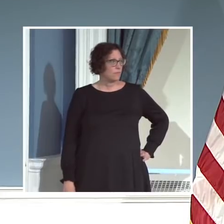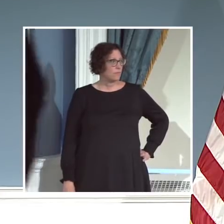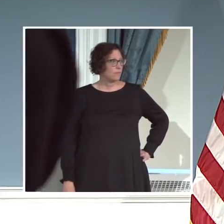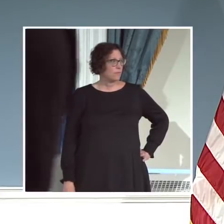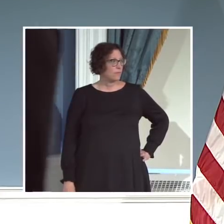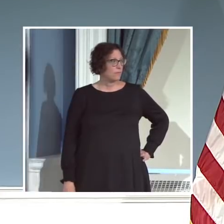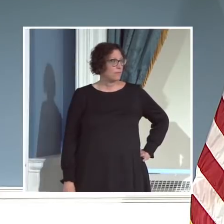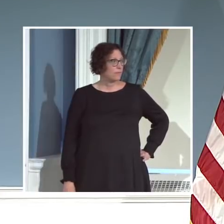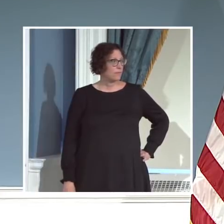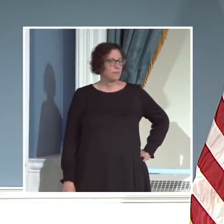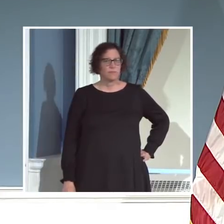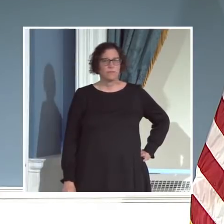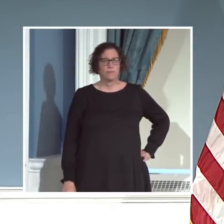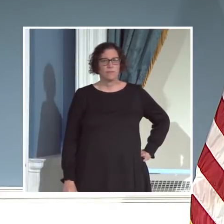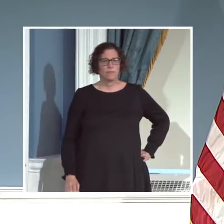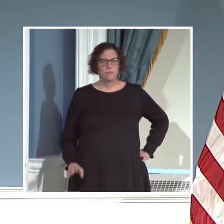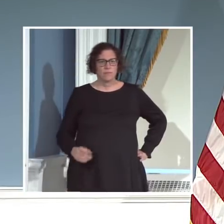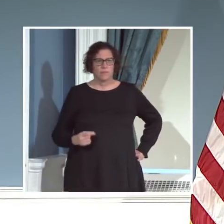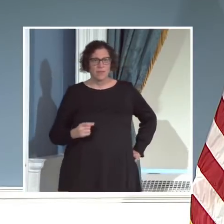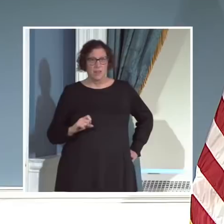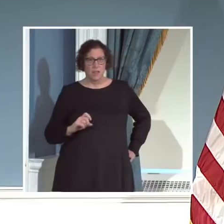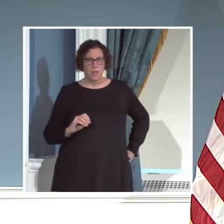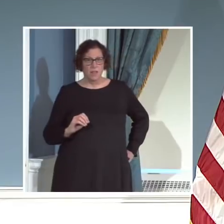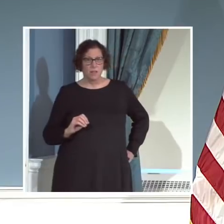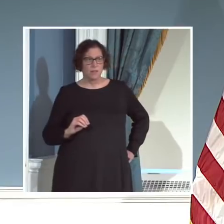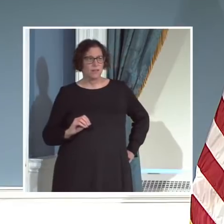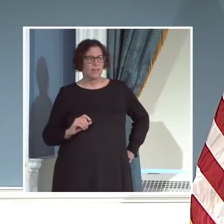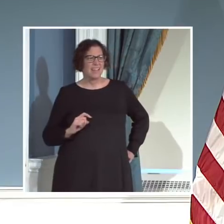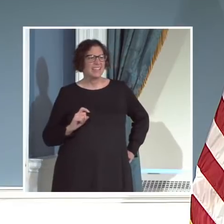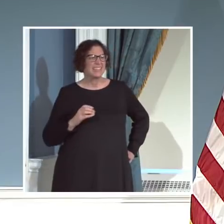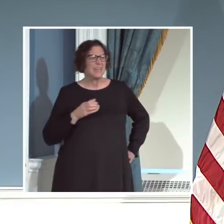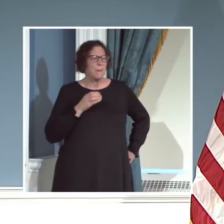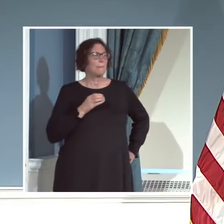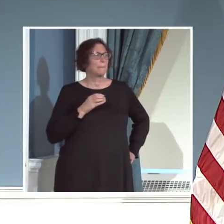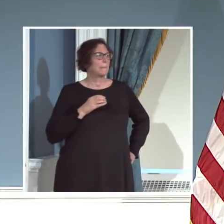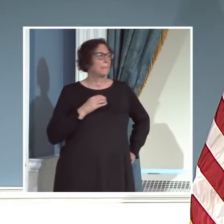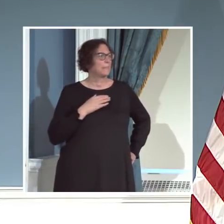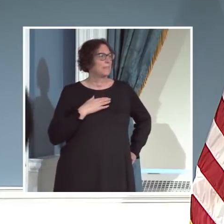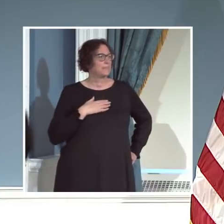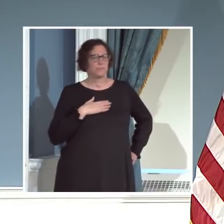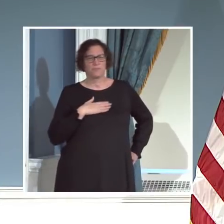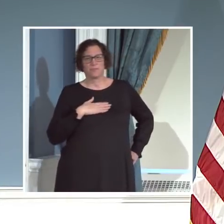No, I'm fine. But you guys are very parental.